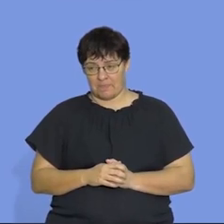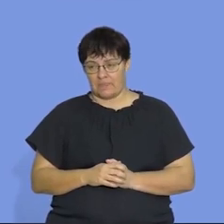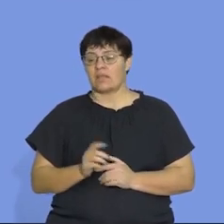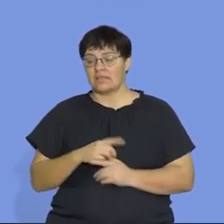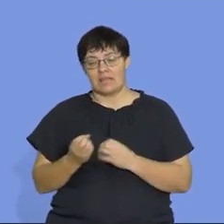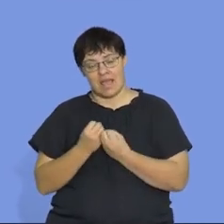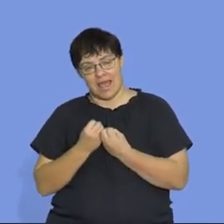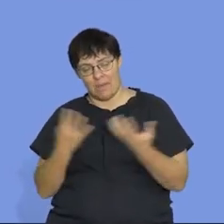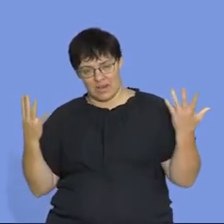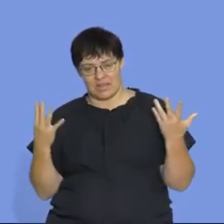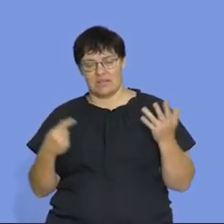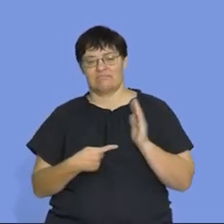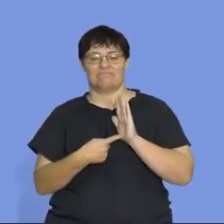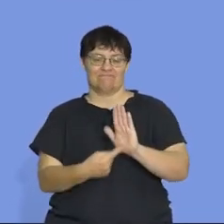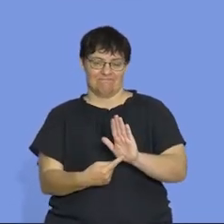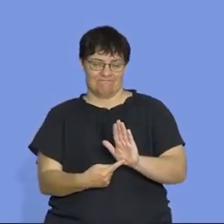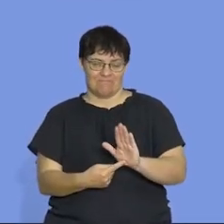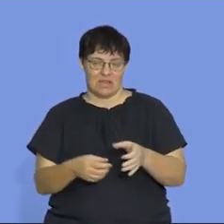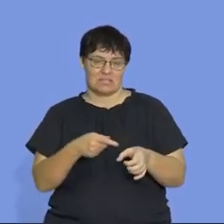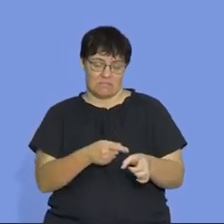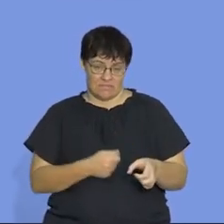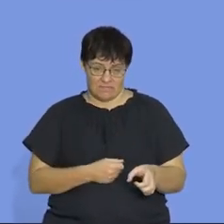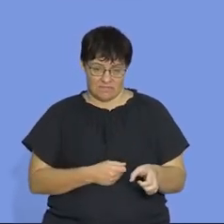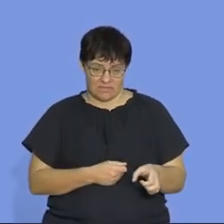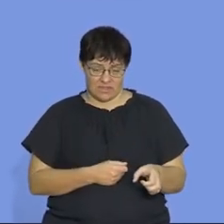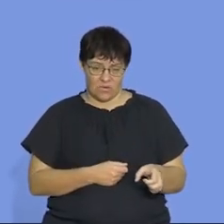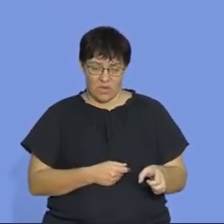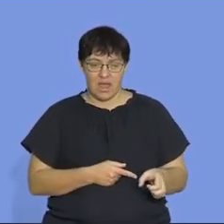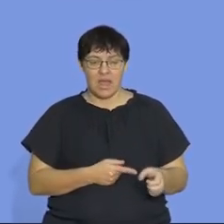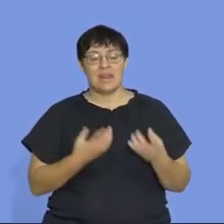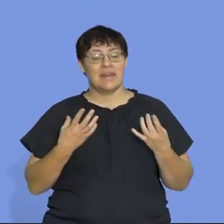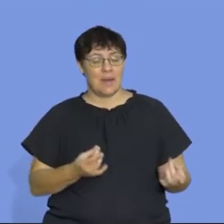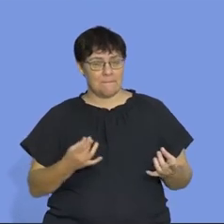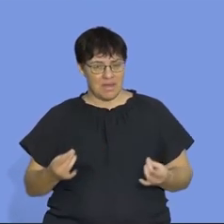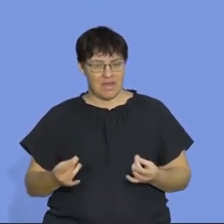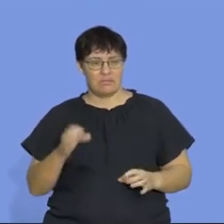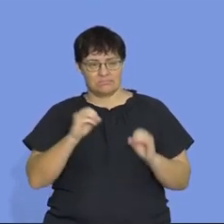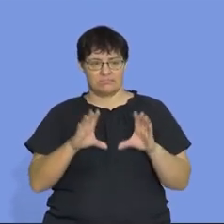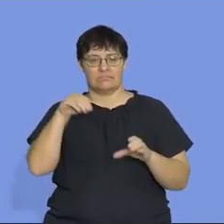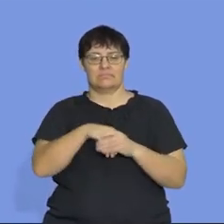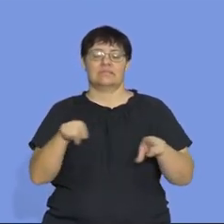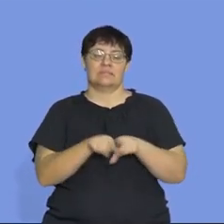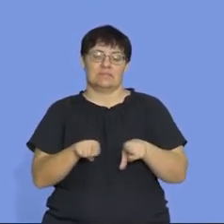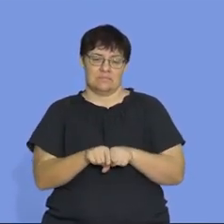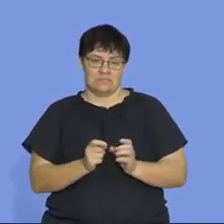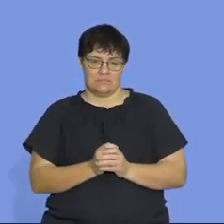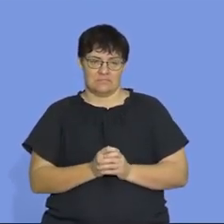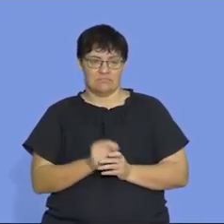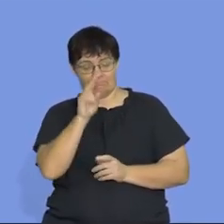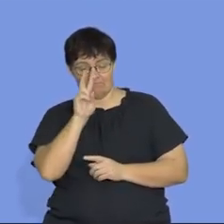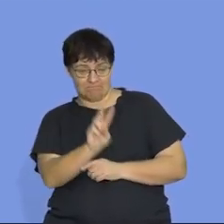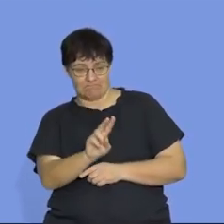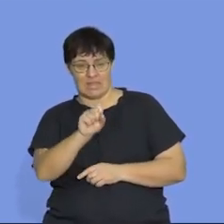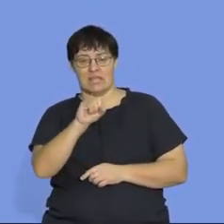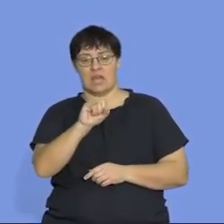amount of sample of substance that we have, because it contains the same number of particles. So take note of these SI units. They are